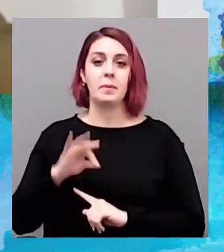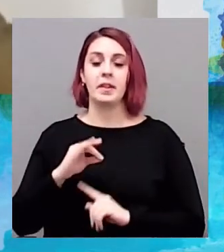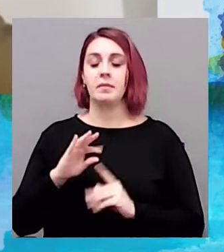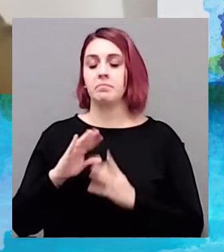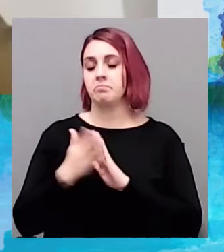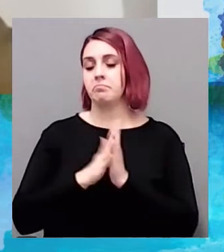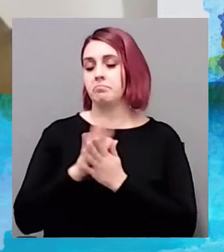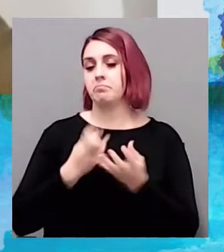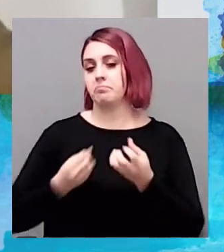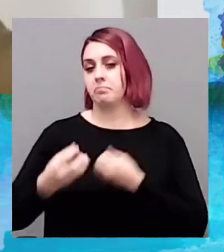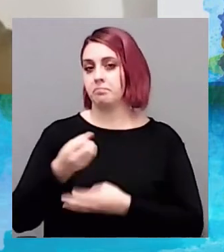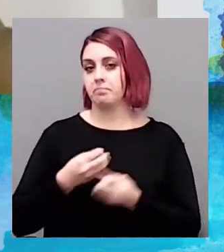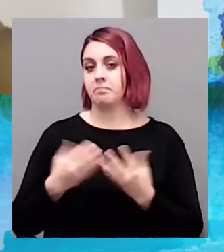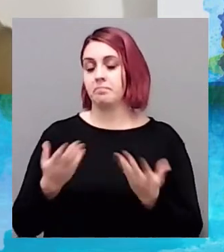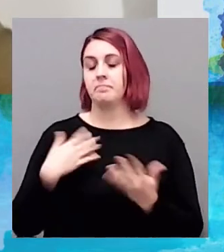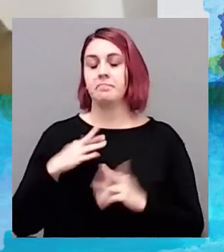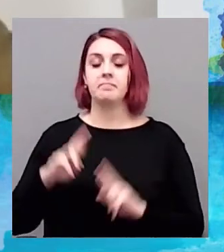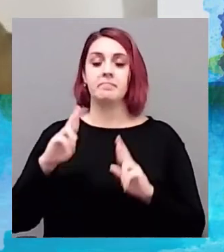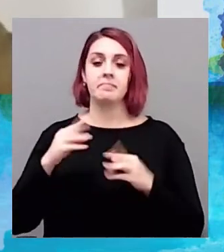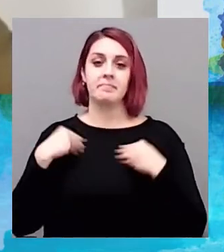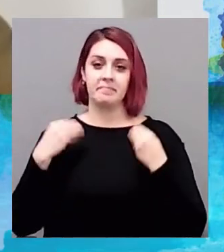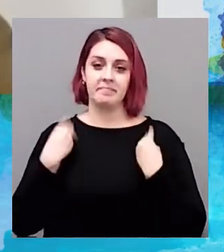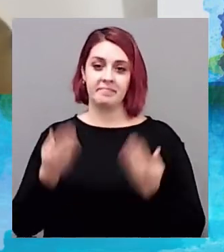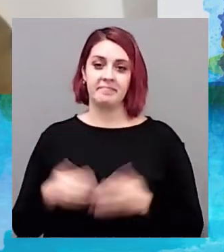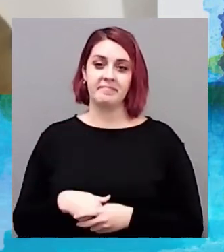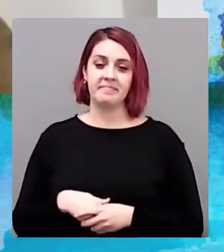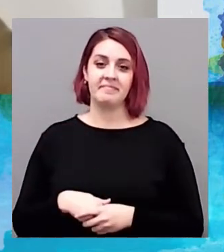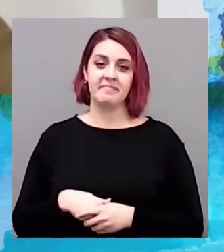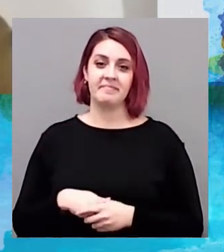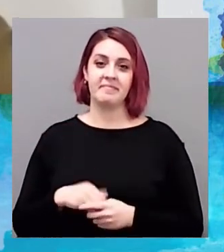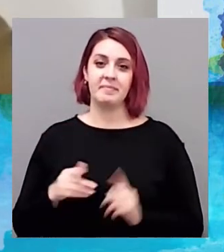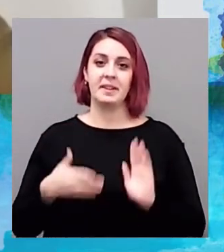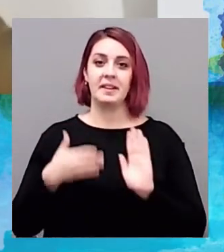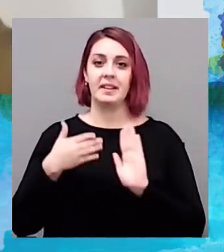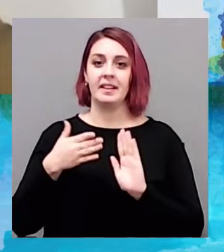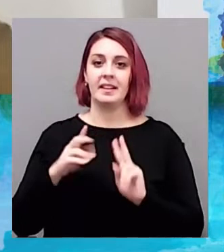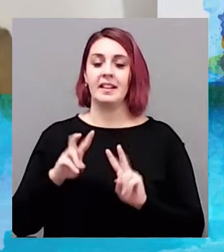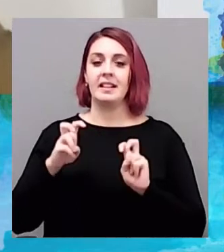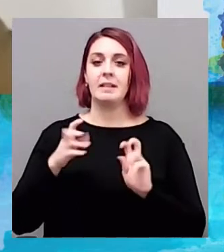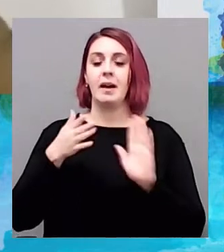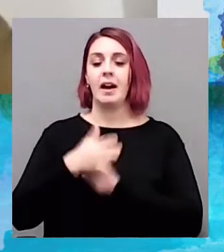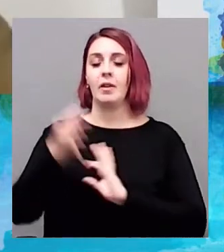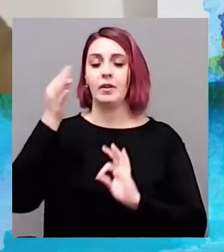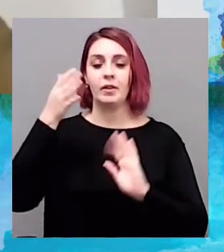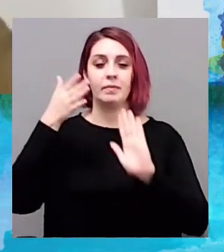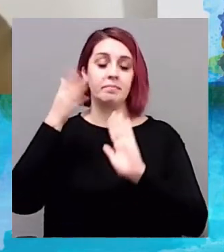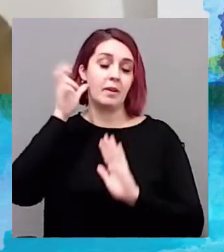And so maybe we can talk. So I hope that you enjoy the